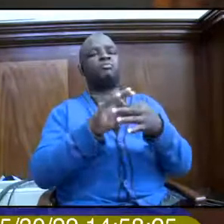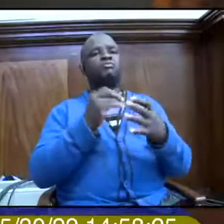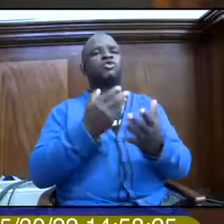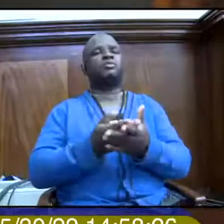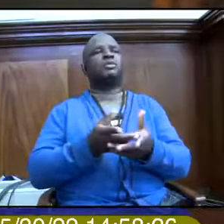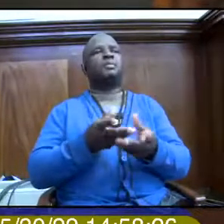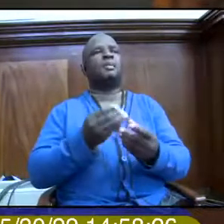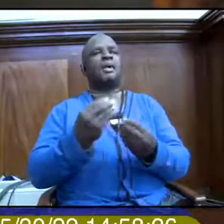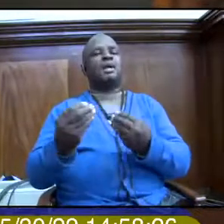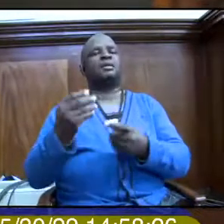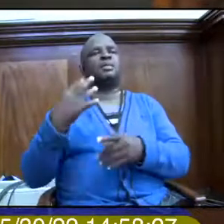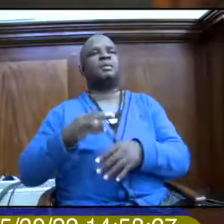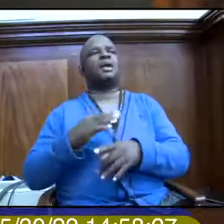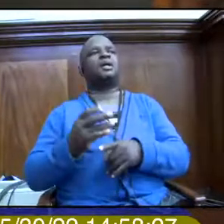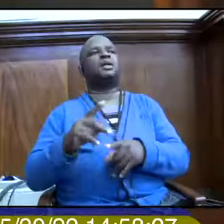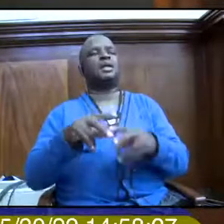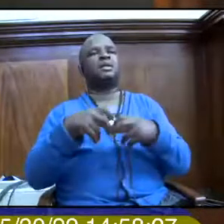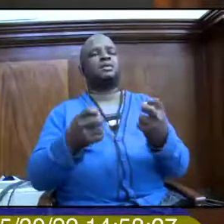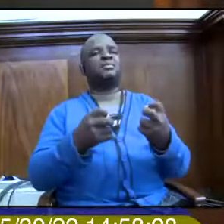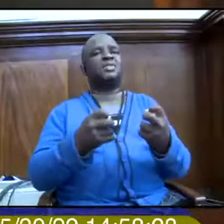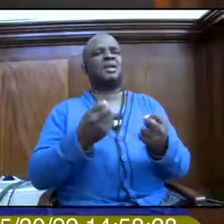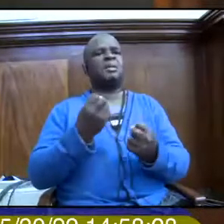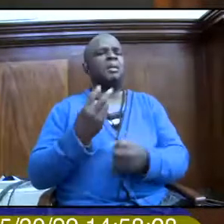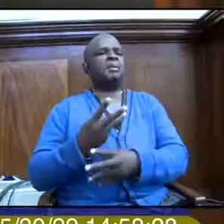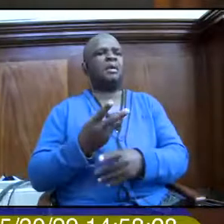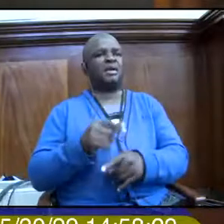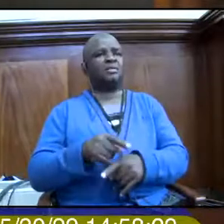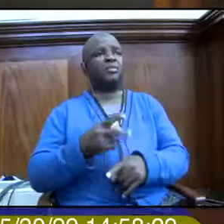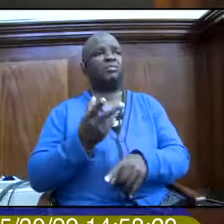and murdered how many more